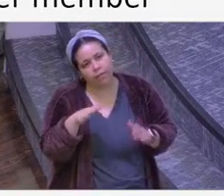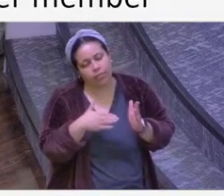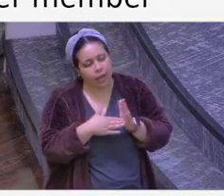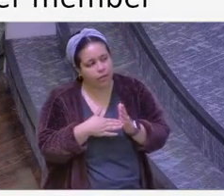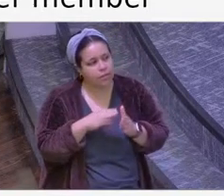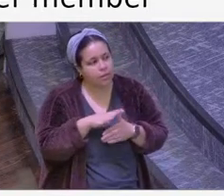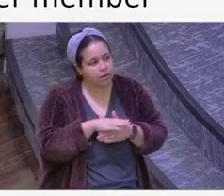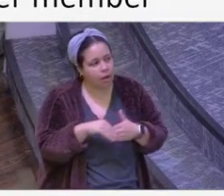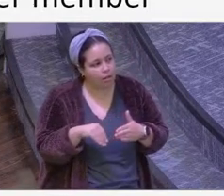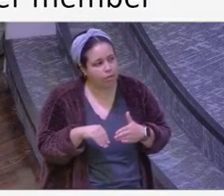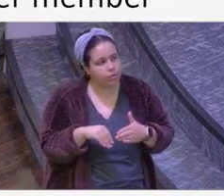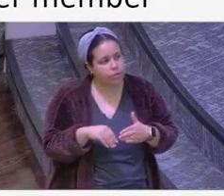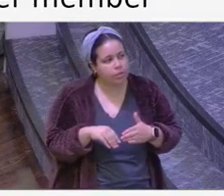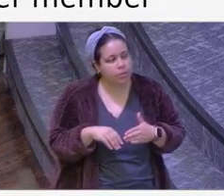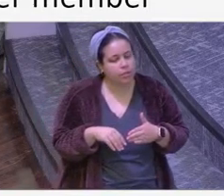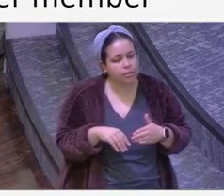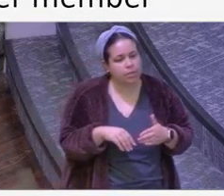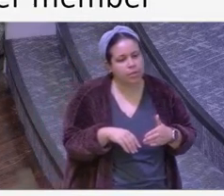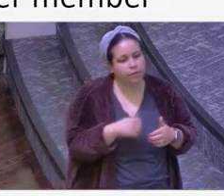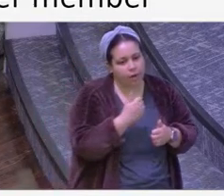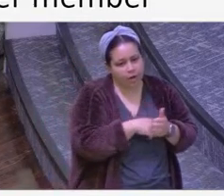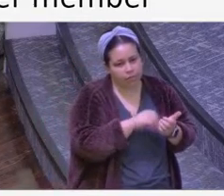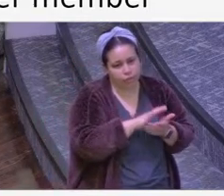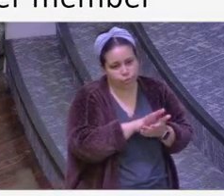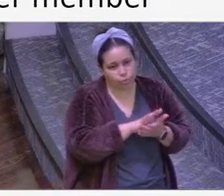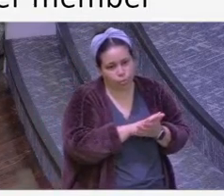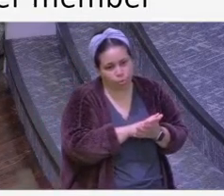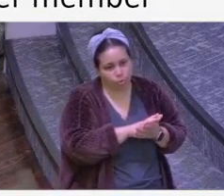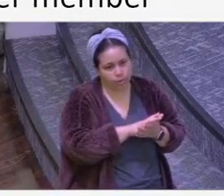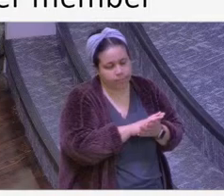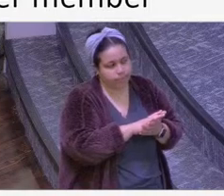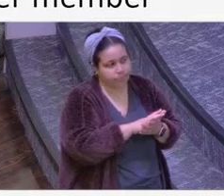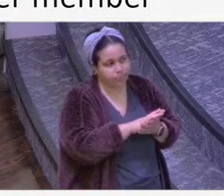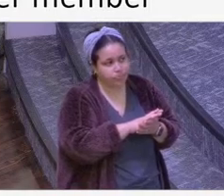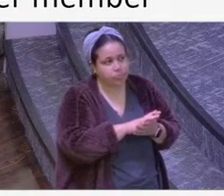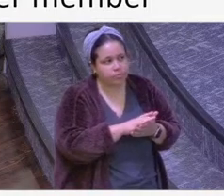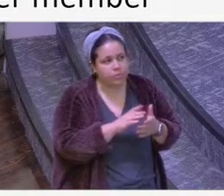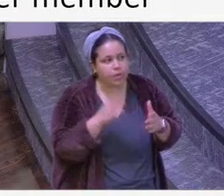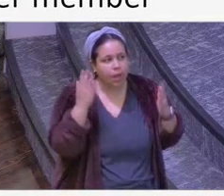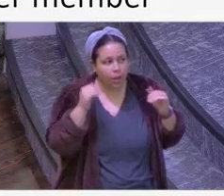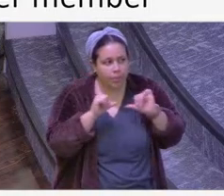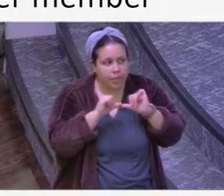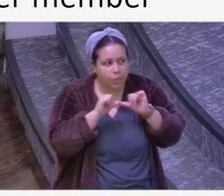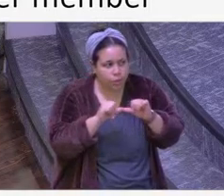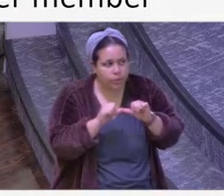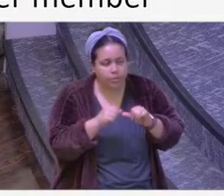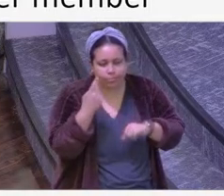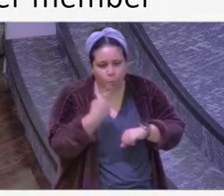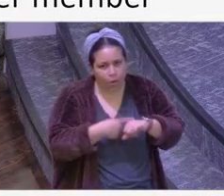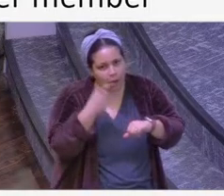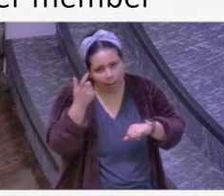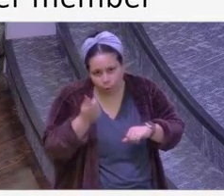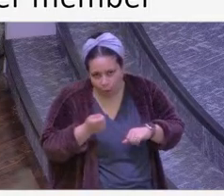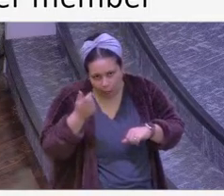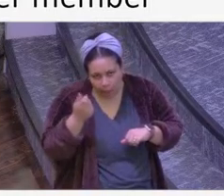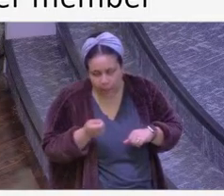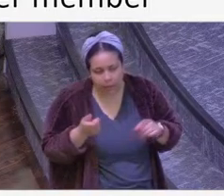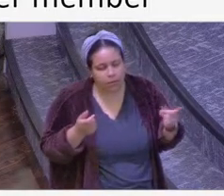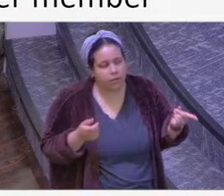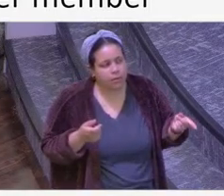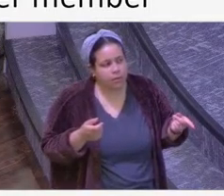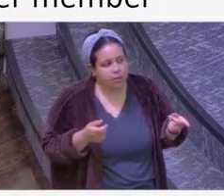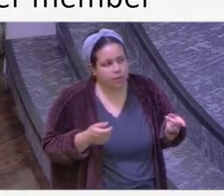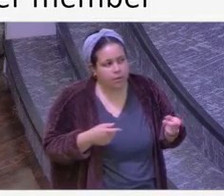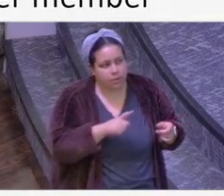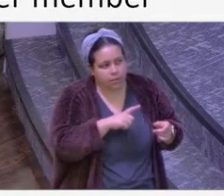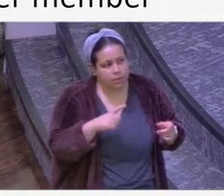There's indications this may be a continuation. We've had this the last couple of years, but it was like a one-time grant. I read a lot during the